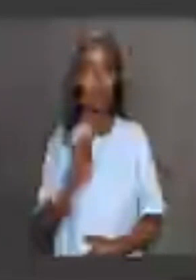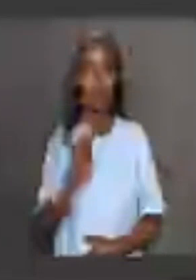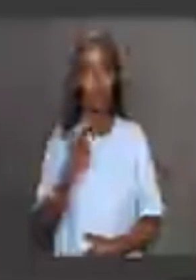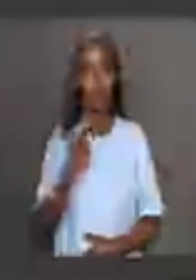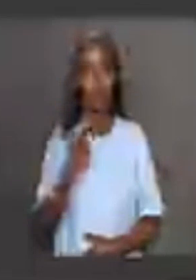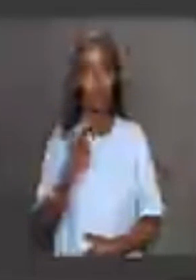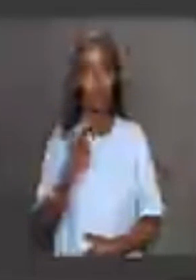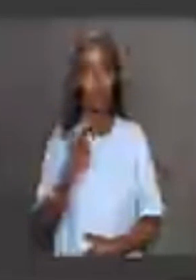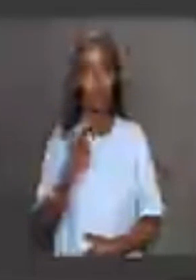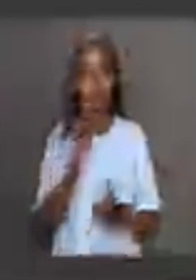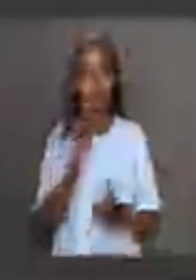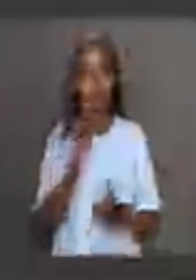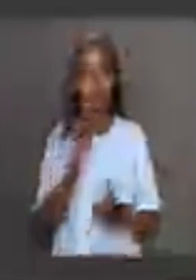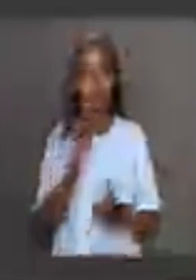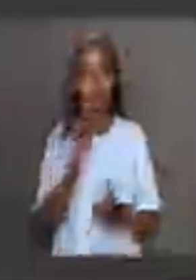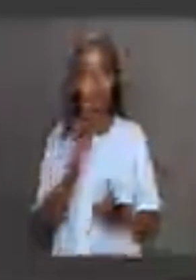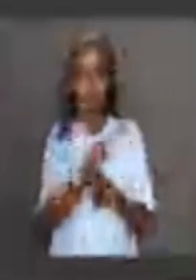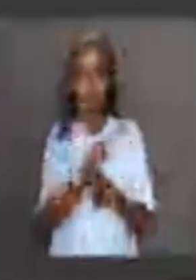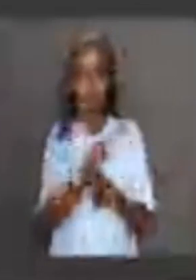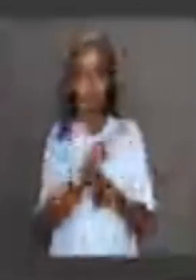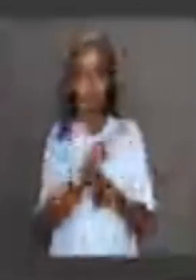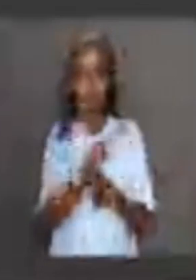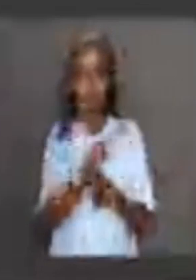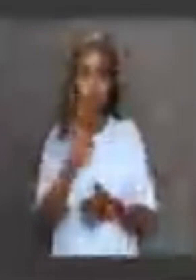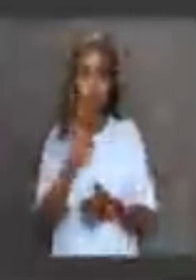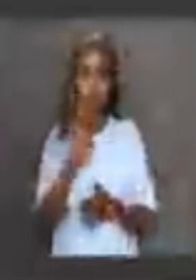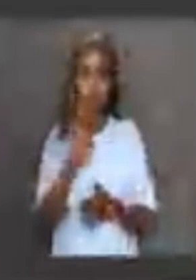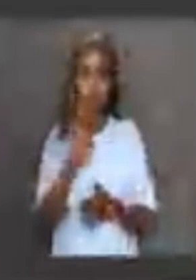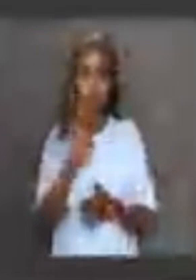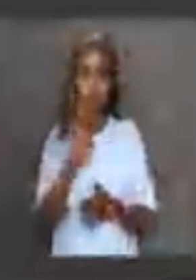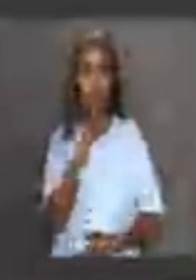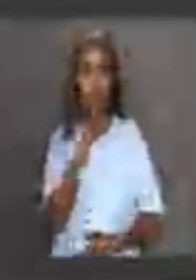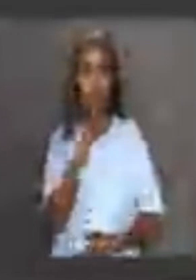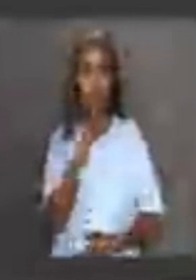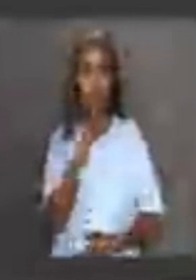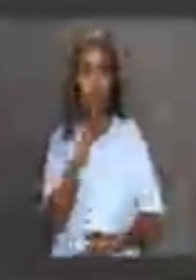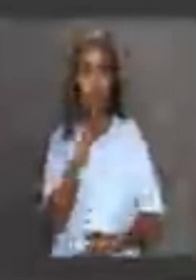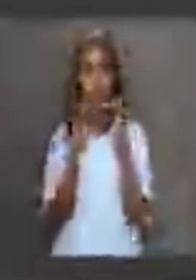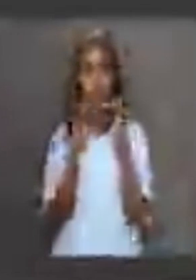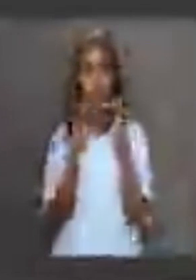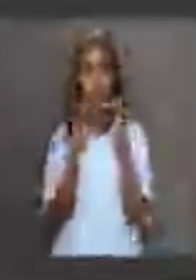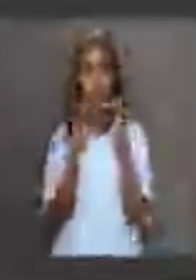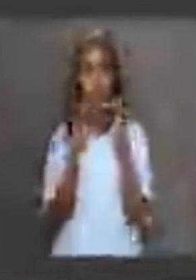integers and B is not equal to 0.